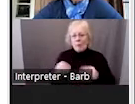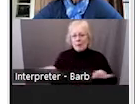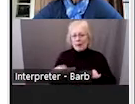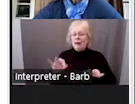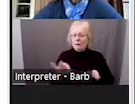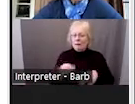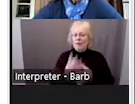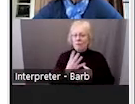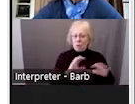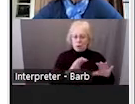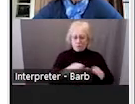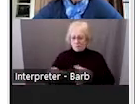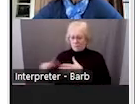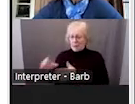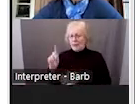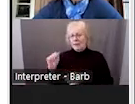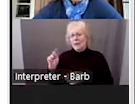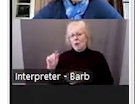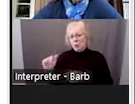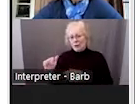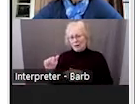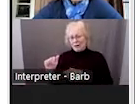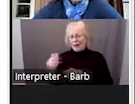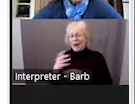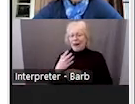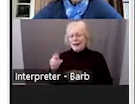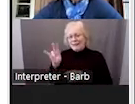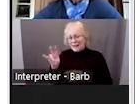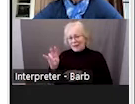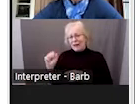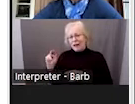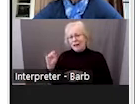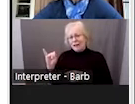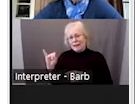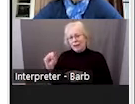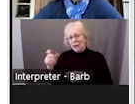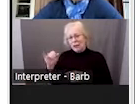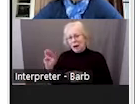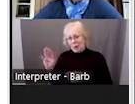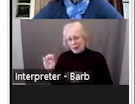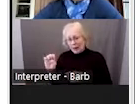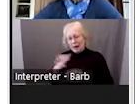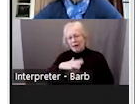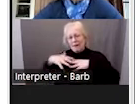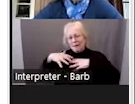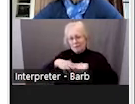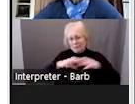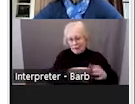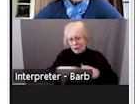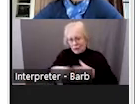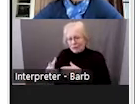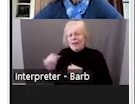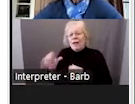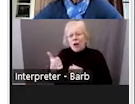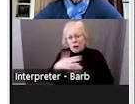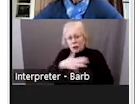Oyade nations, the seven Anishinaabeg nations, and other indigenous peoples. We recognize that the U.S. did